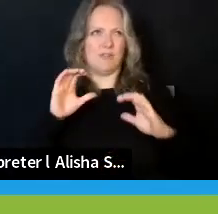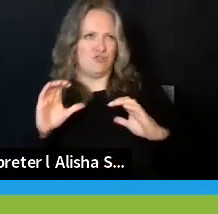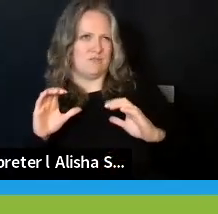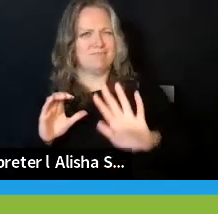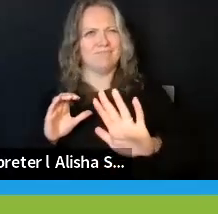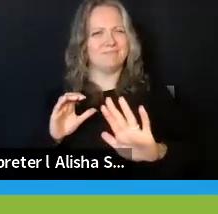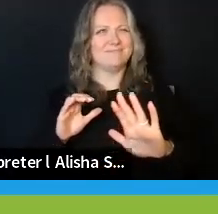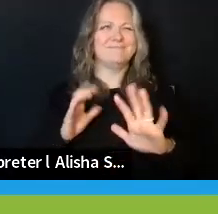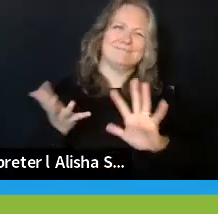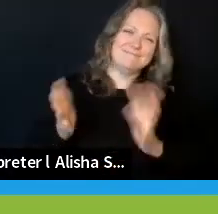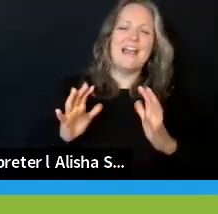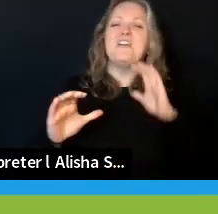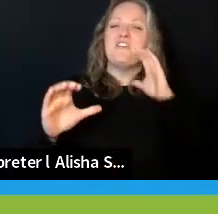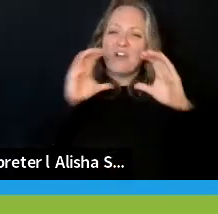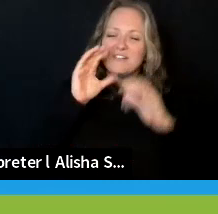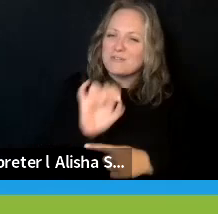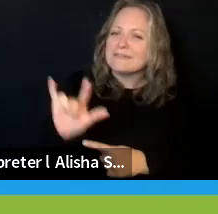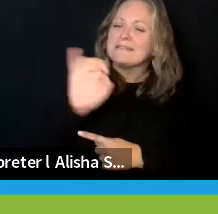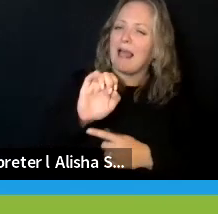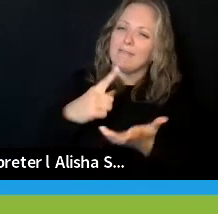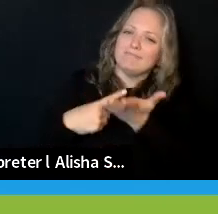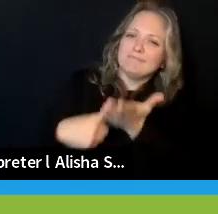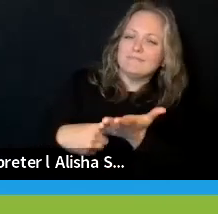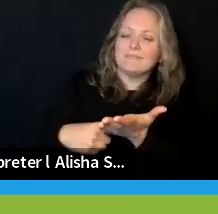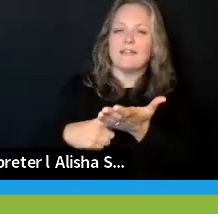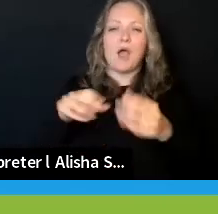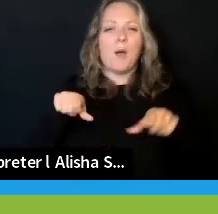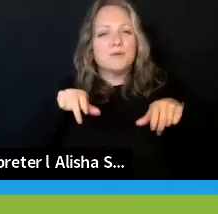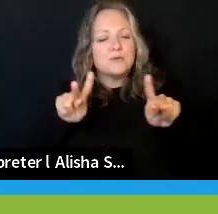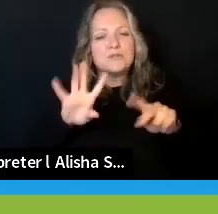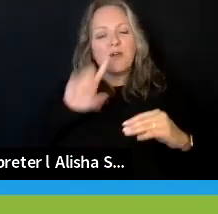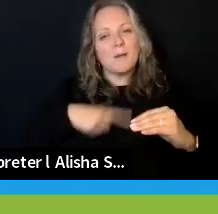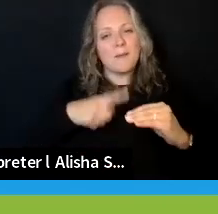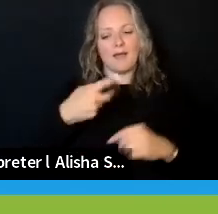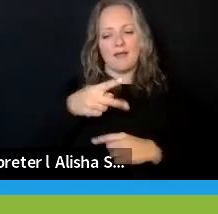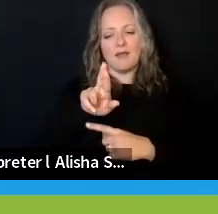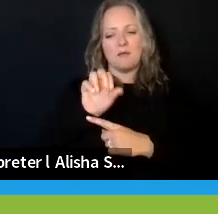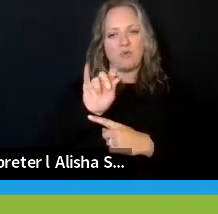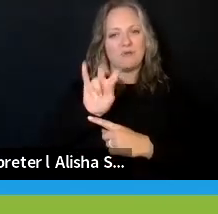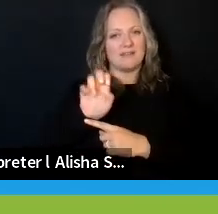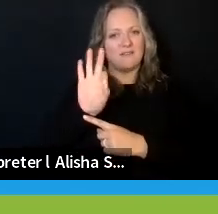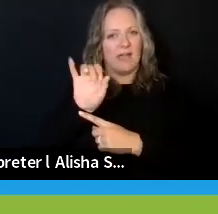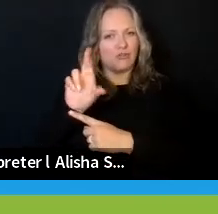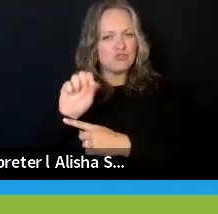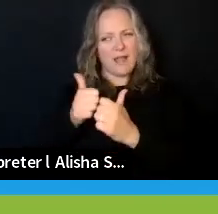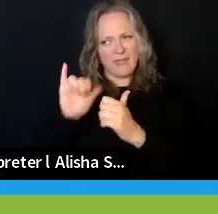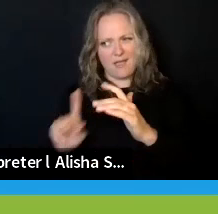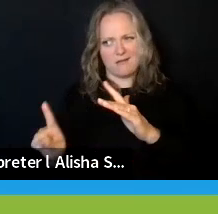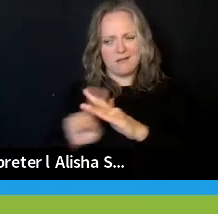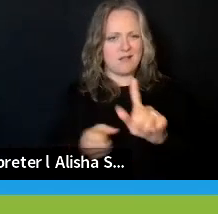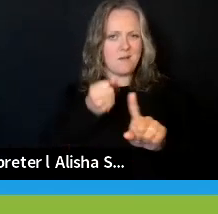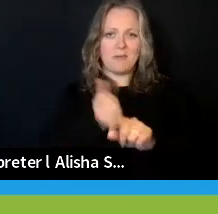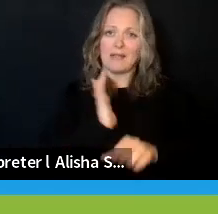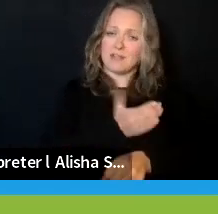opportunities, around talking about protective factors and how they show up in our work. The parent and youth cafes